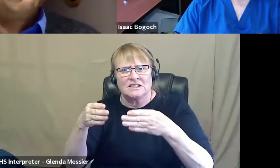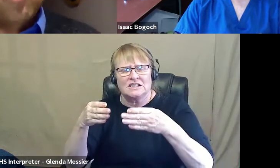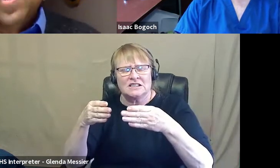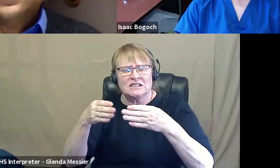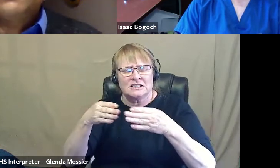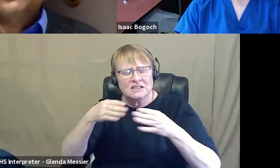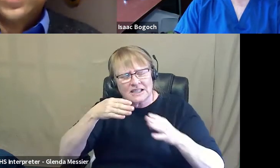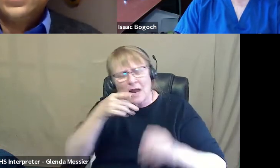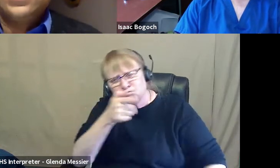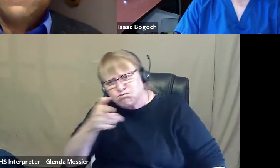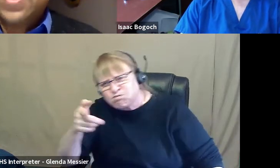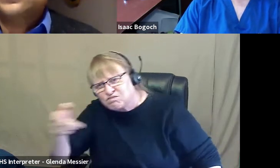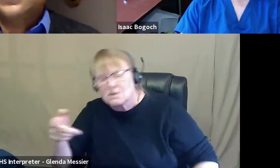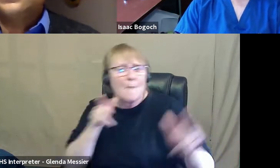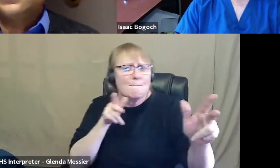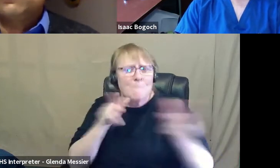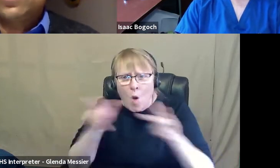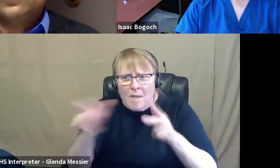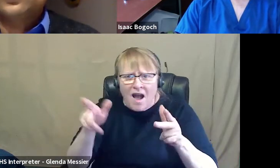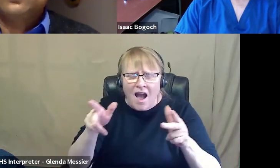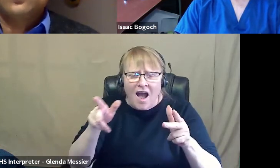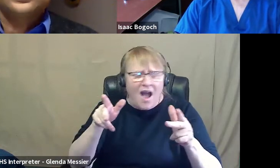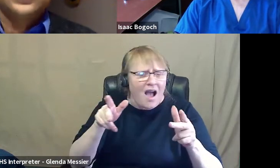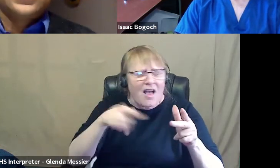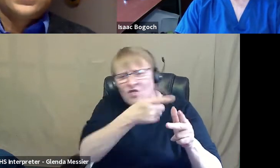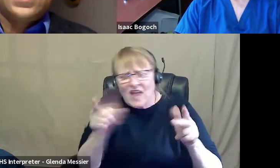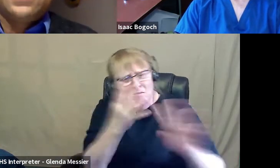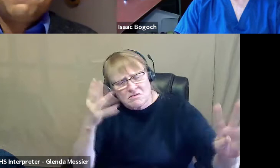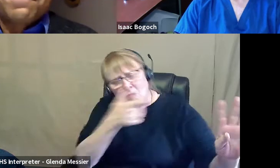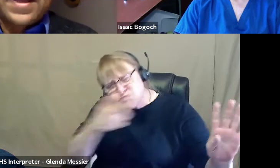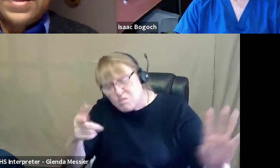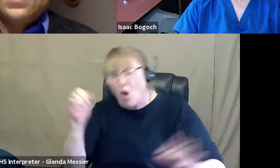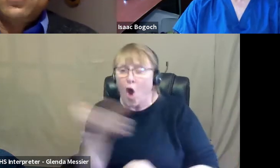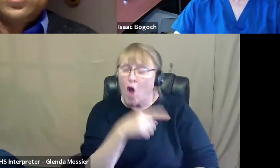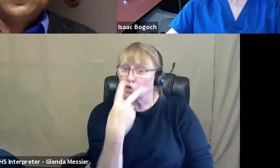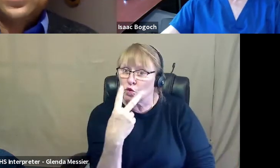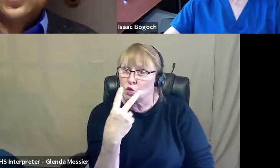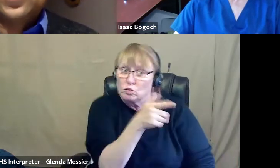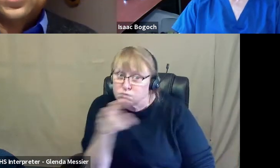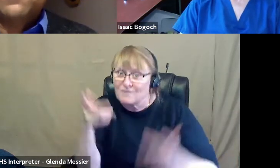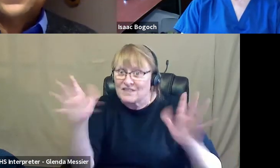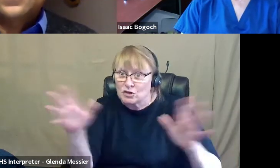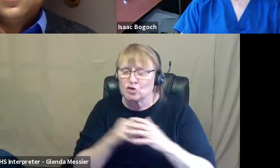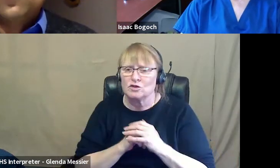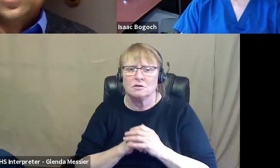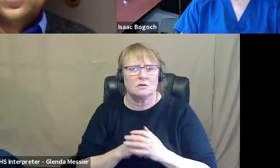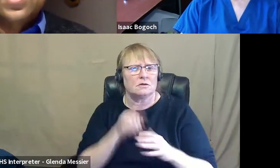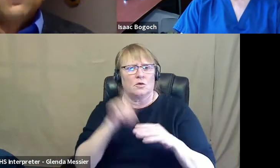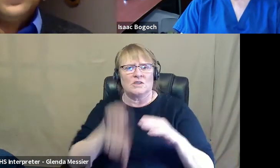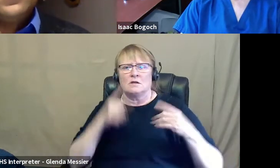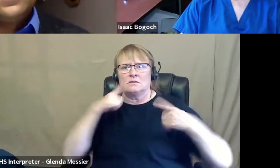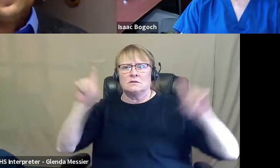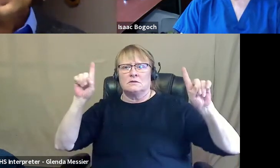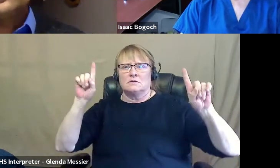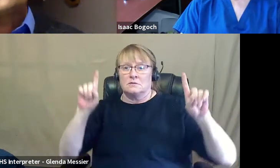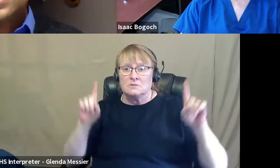Mobile teams went in, they vaccinated, everyone got 2 doses. and look at the results we're seeing. It works.